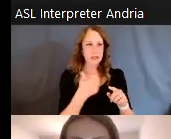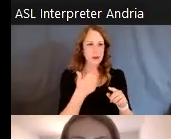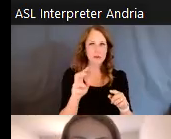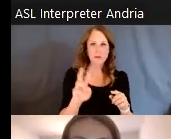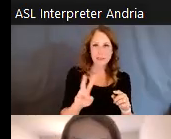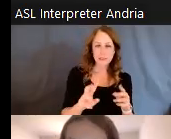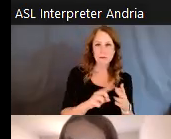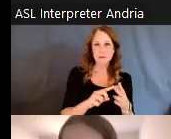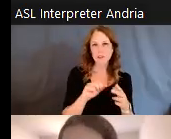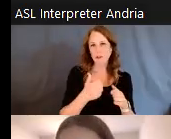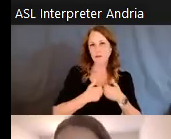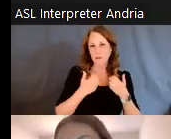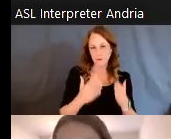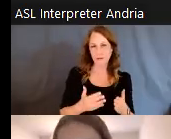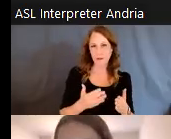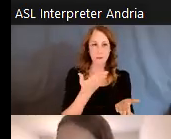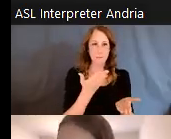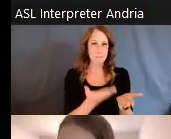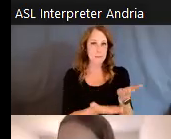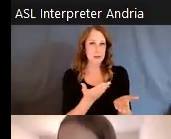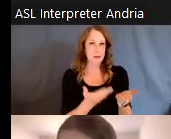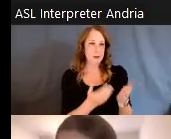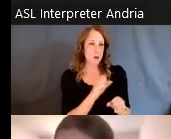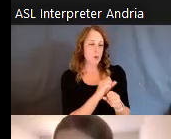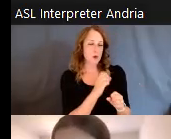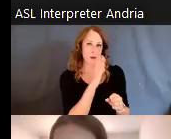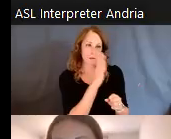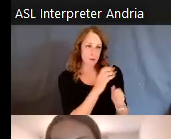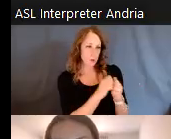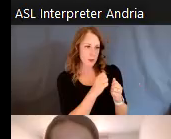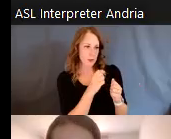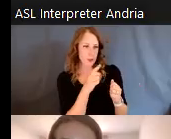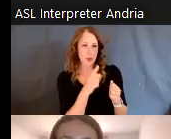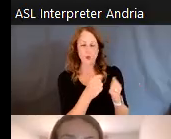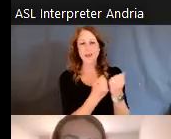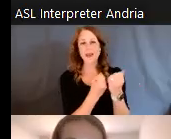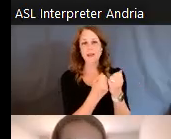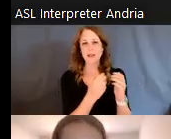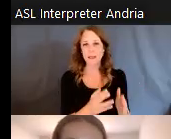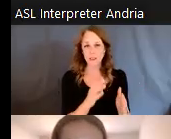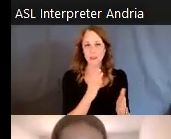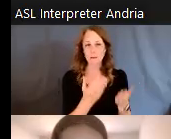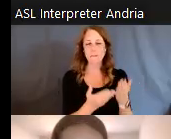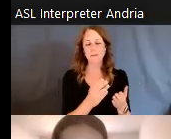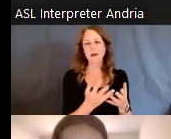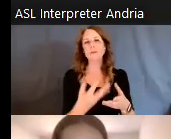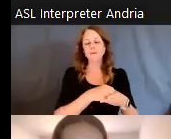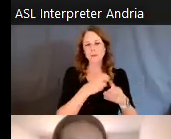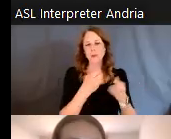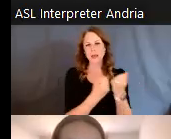survivors. So they might, right, be working with you as advocates to help support in that safety